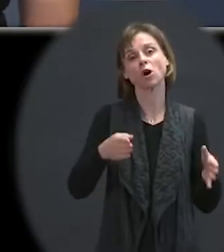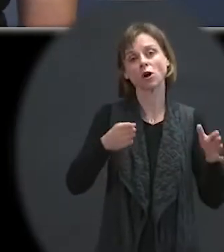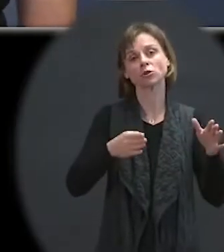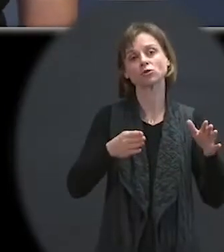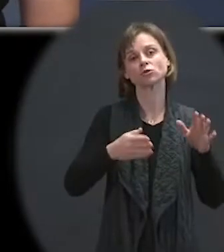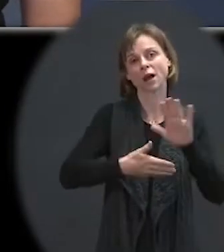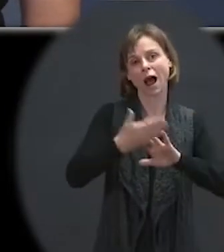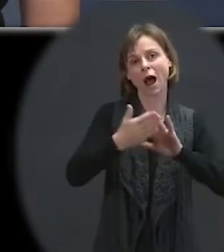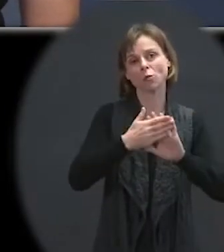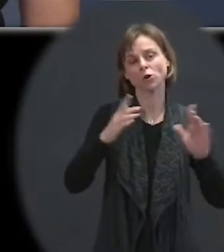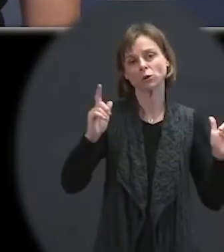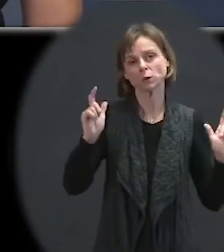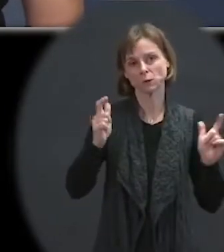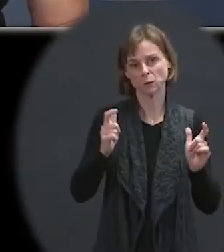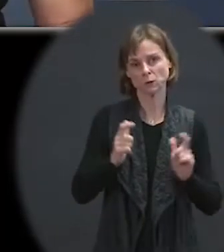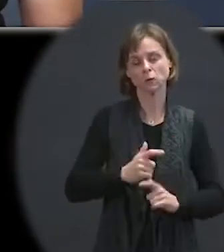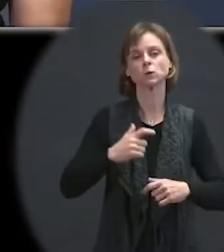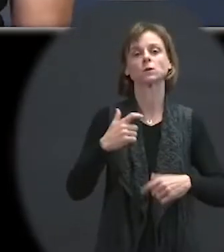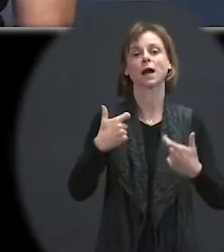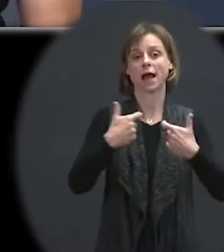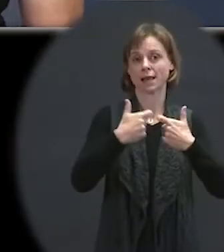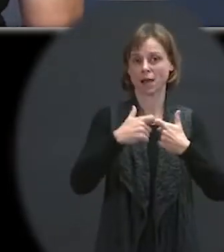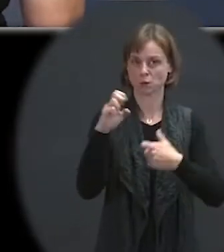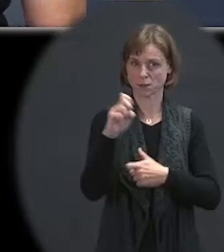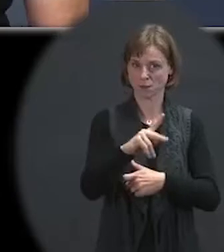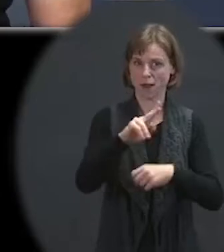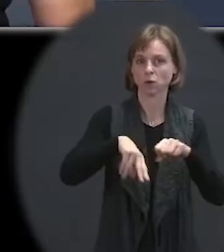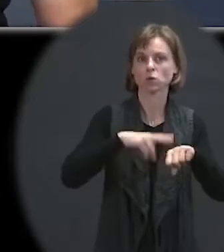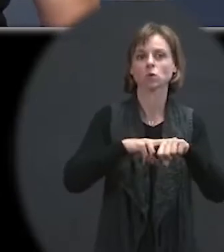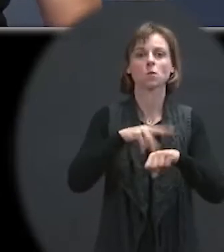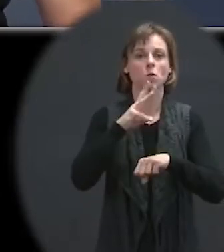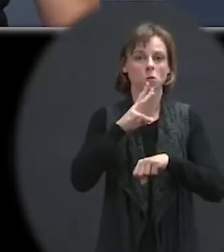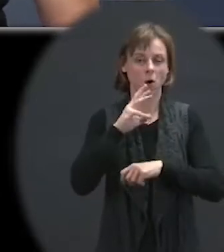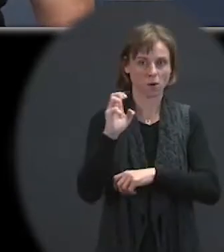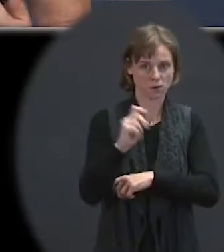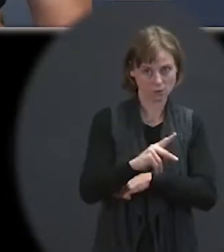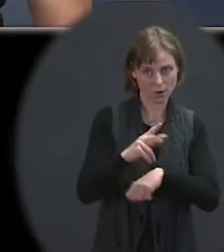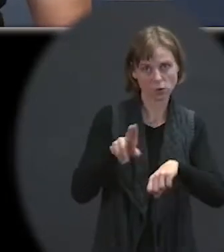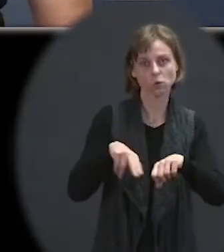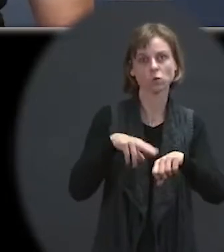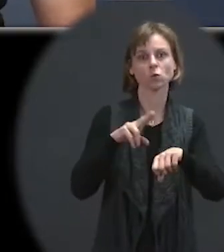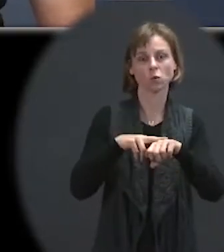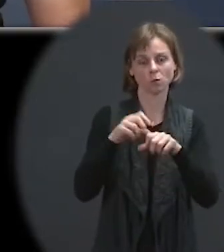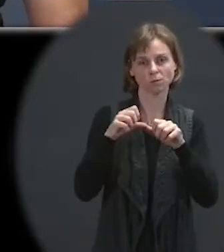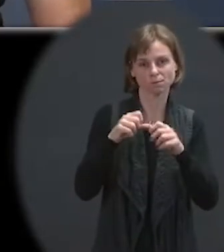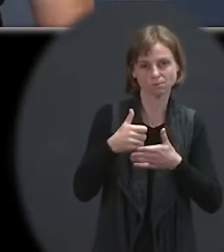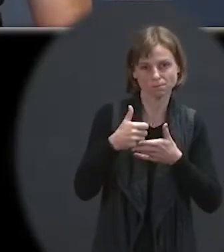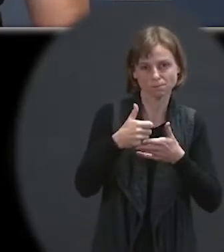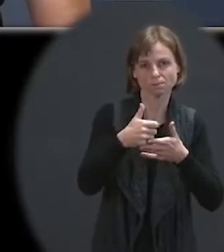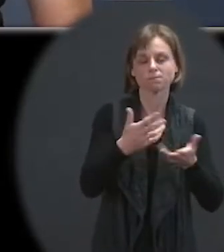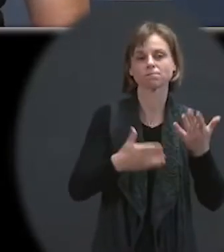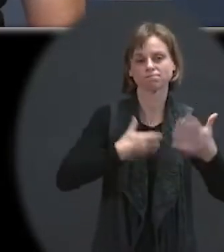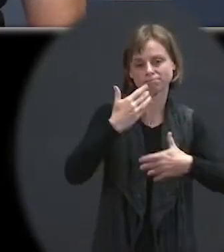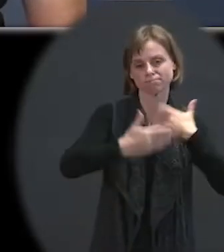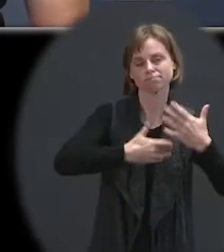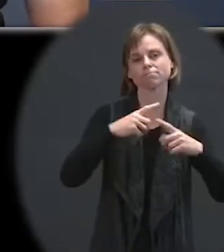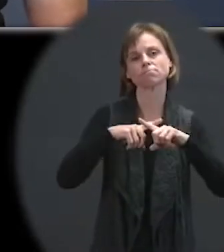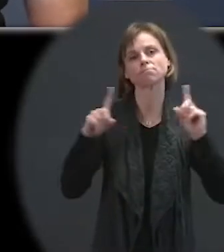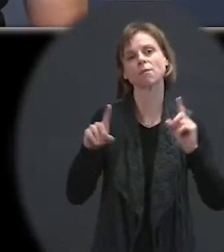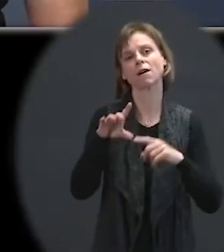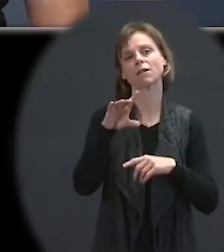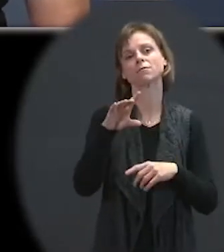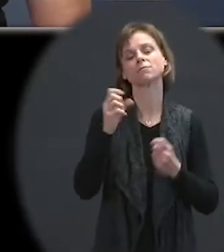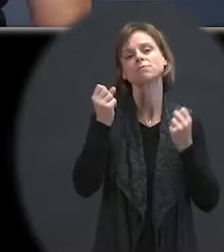and transportation are back to normal, and water restoration continues. However, 9.8 million people are affected by water